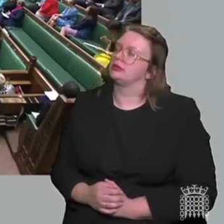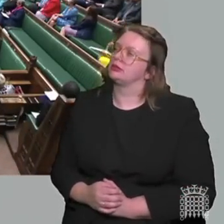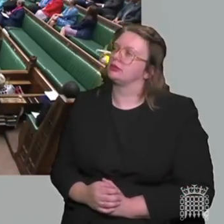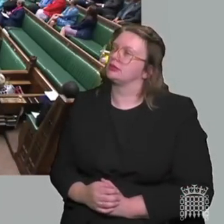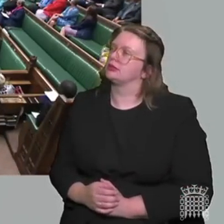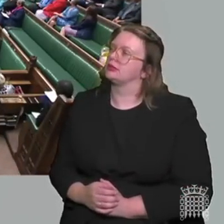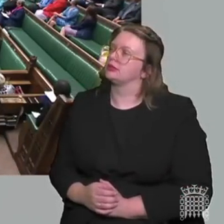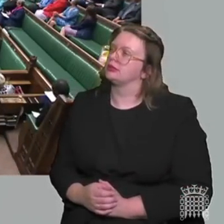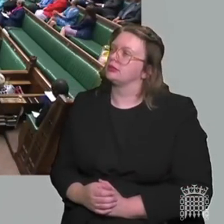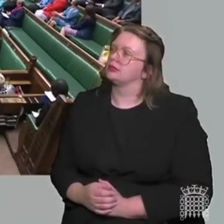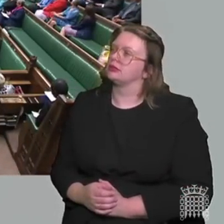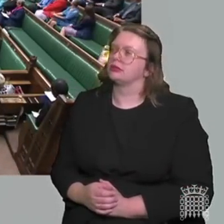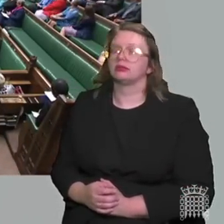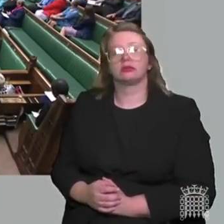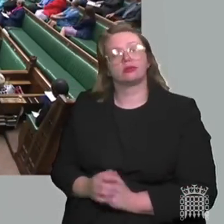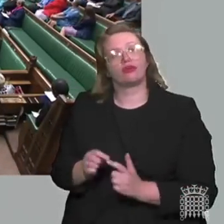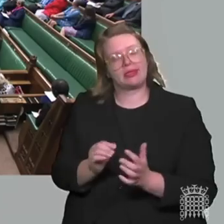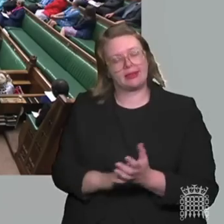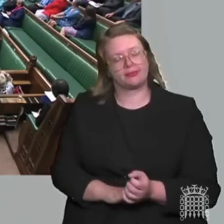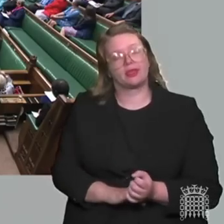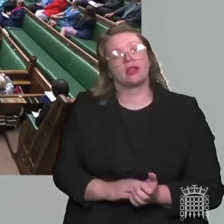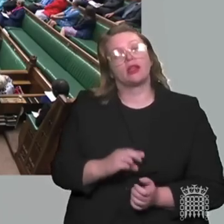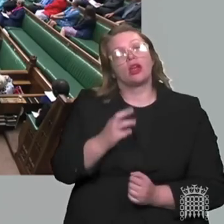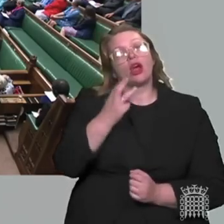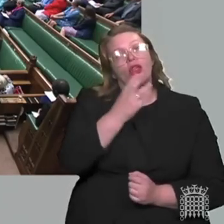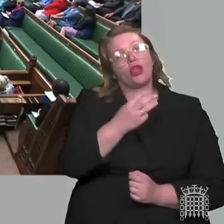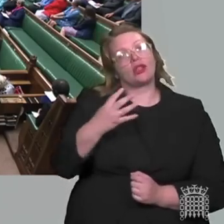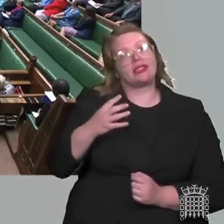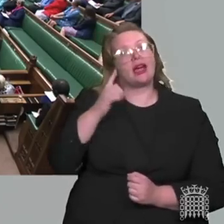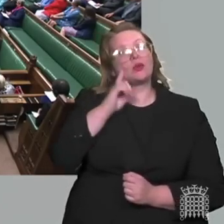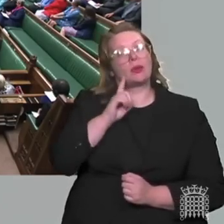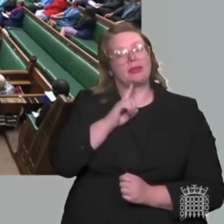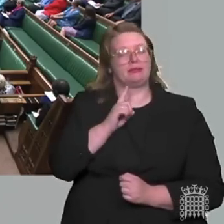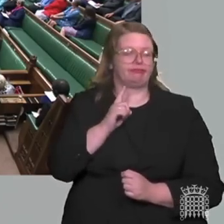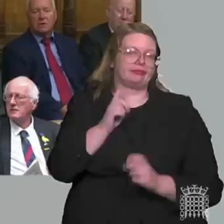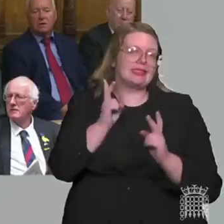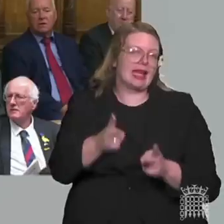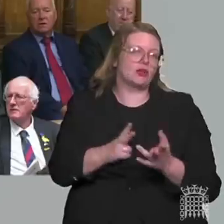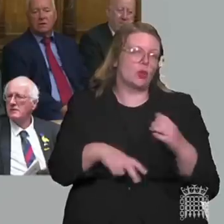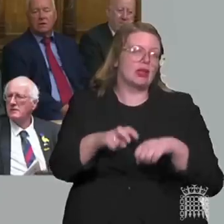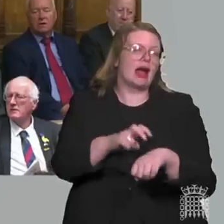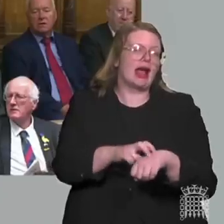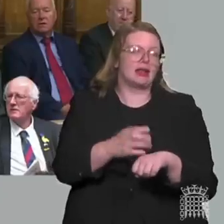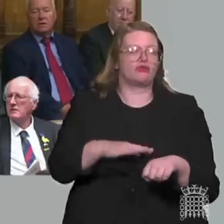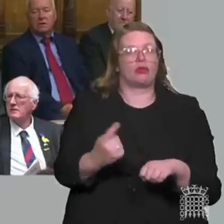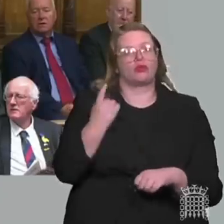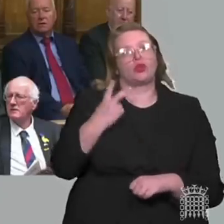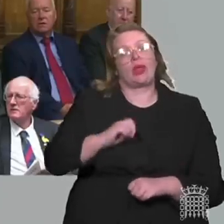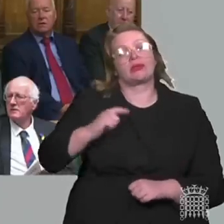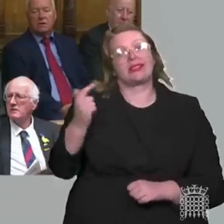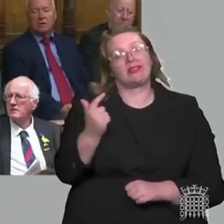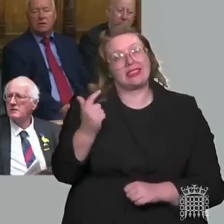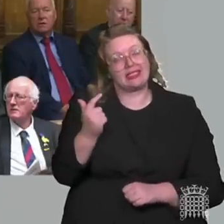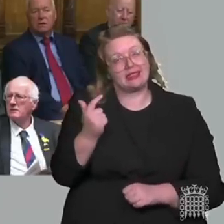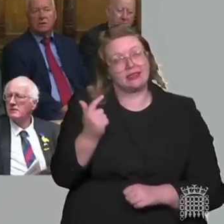Prime Minister, 39 women have died violently in Northern Ireland since 2017. The police are called to a domestic violence